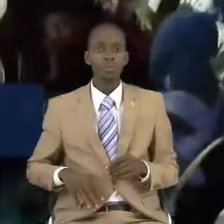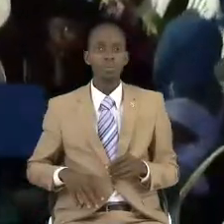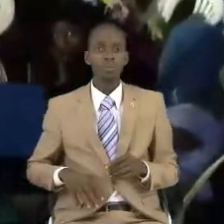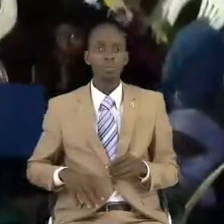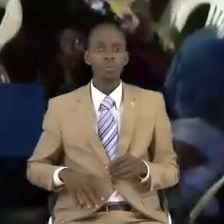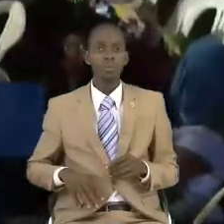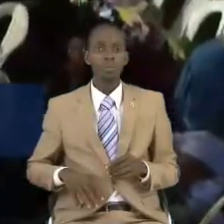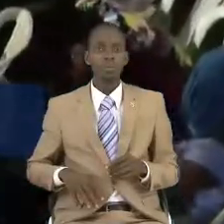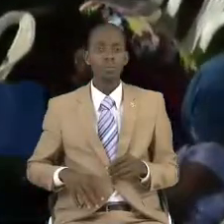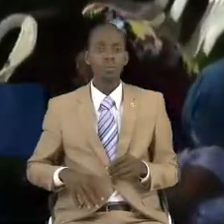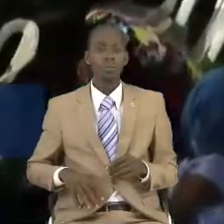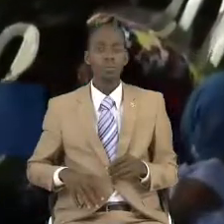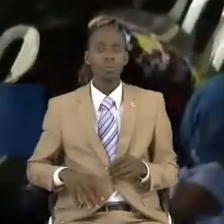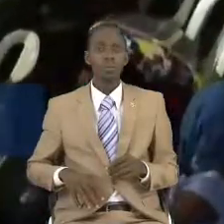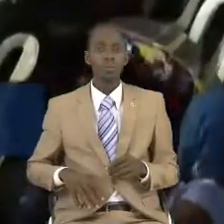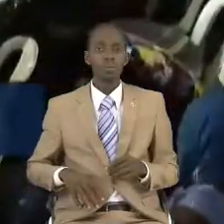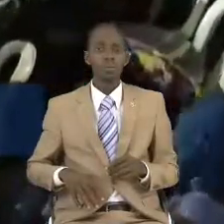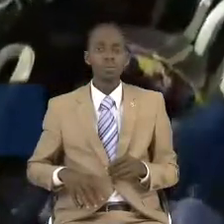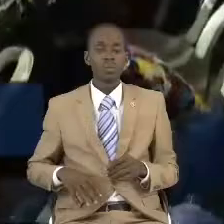that is as